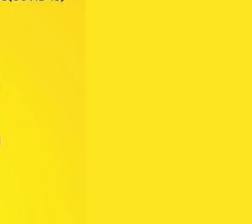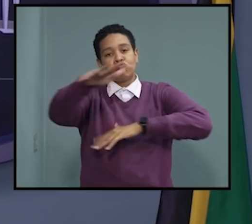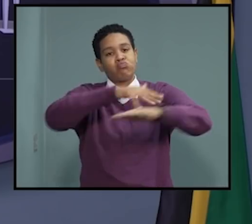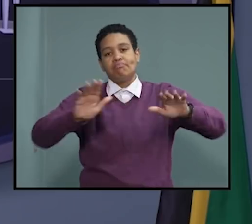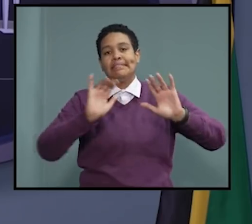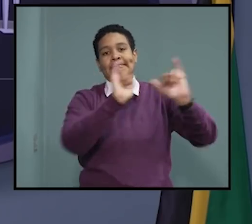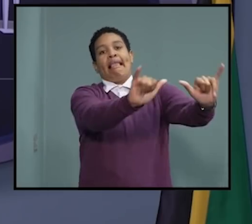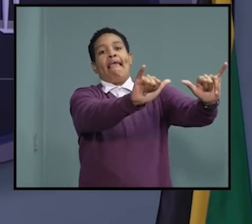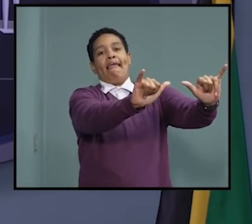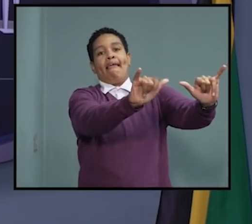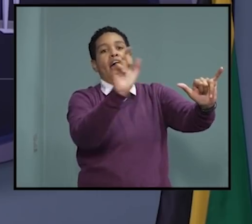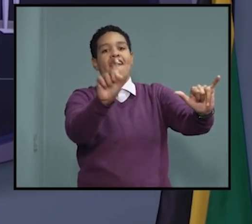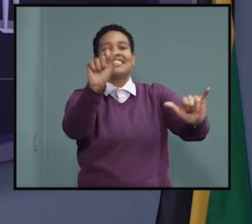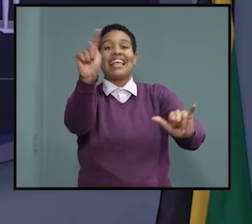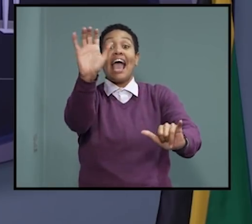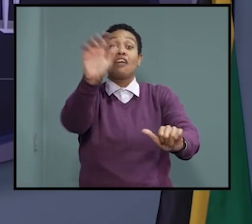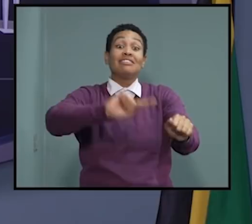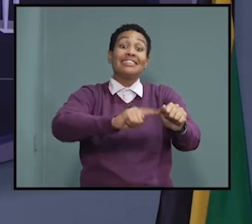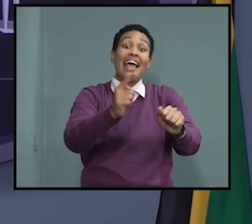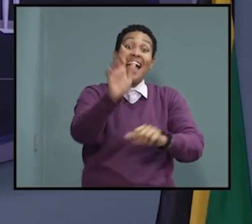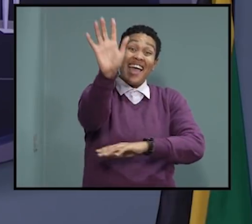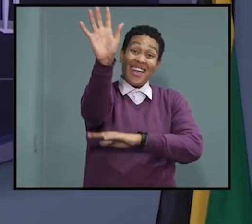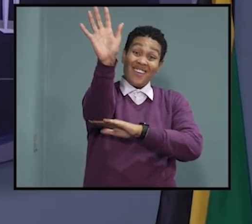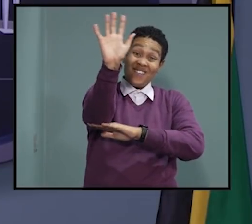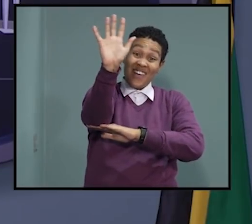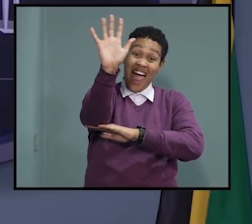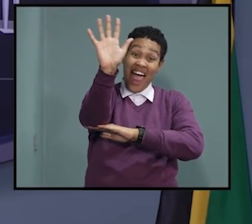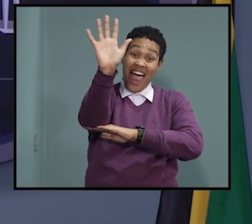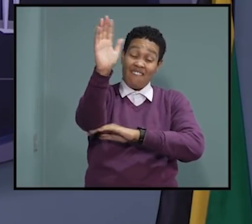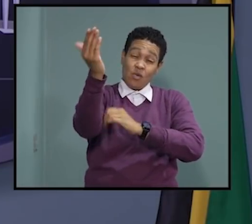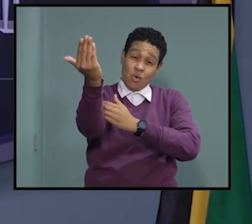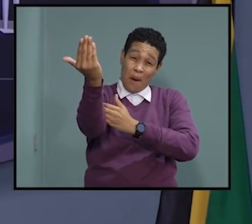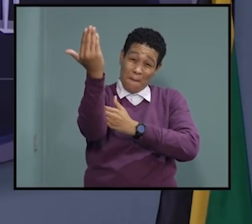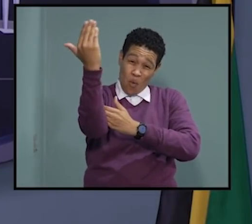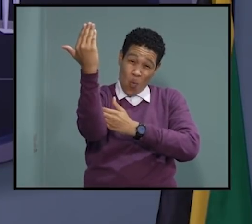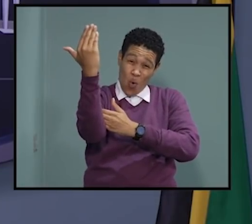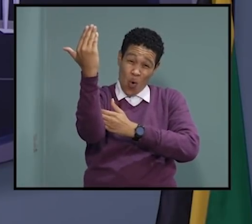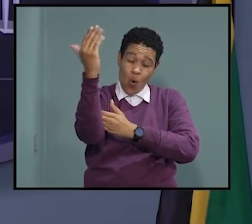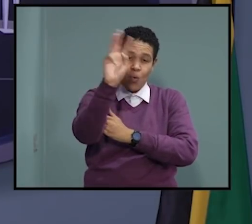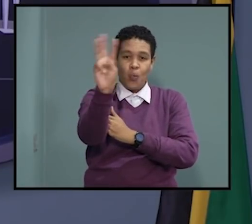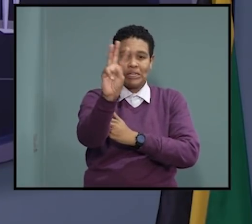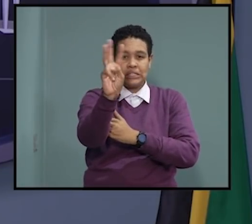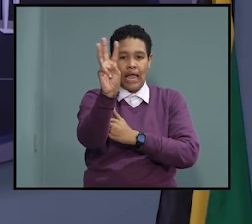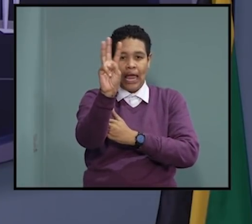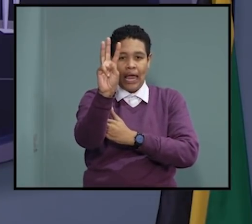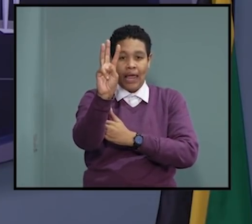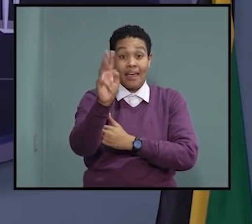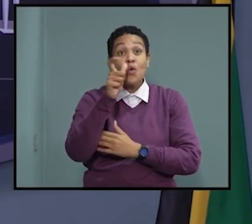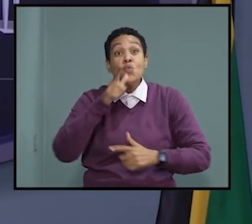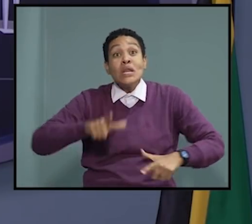St. Catherine. Starting at 5 a.m. Wednesday morning,